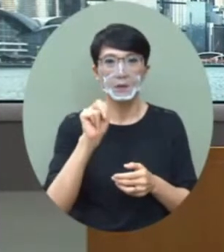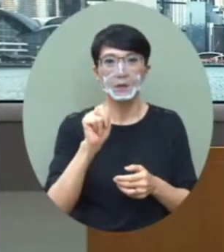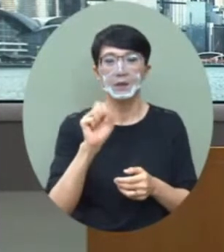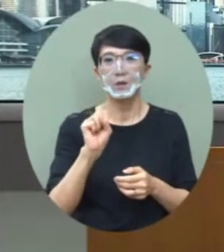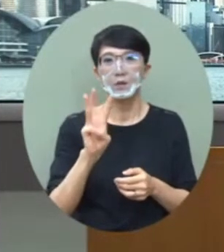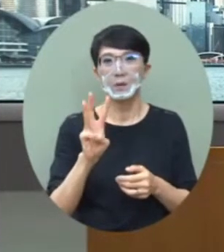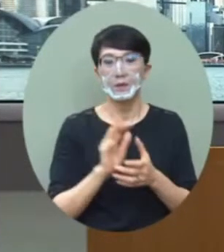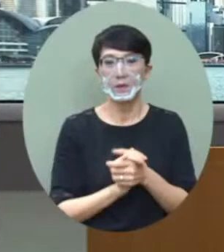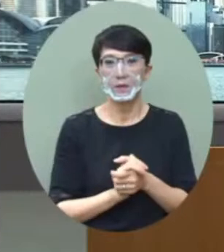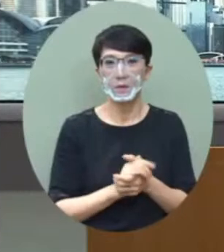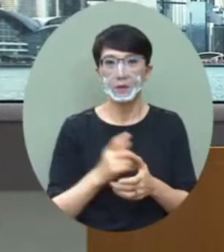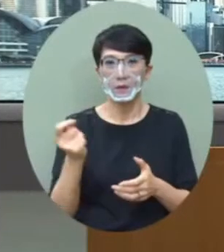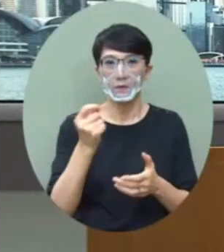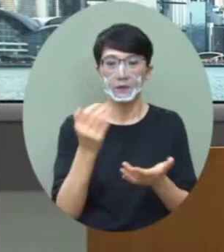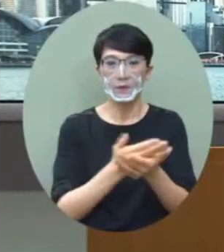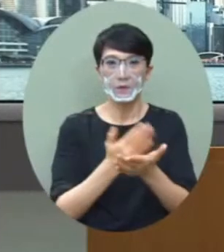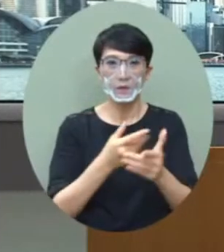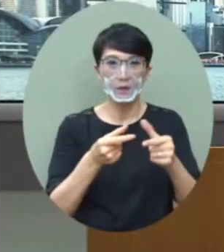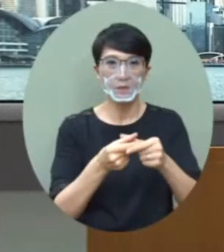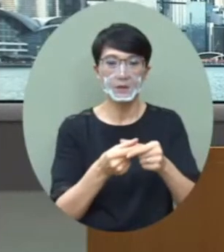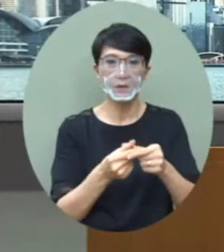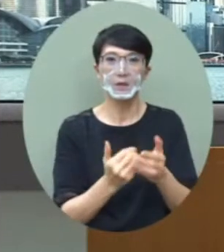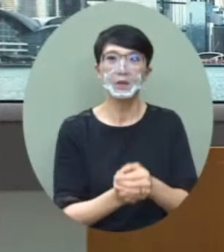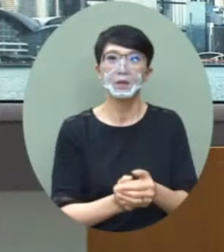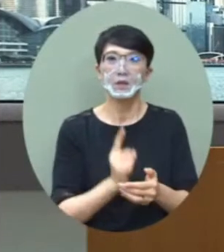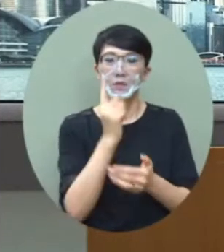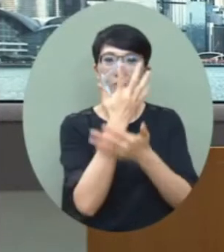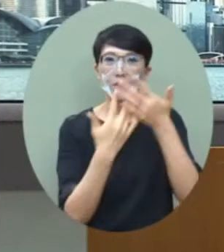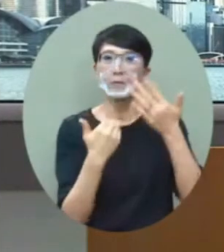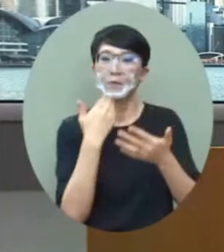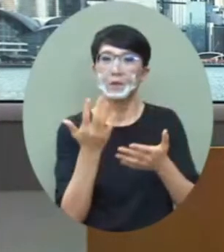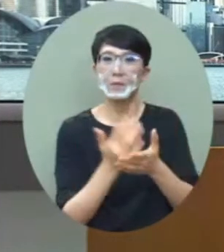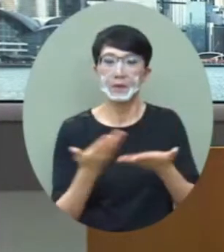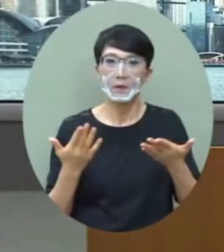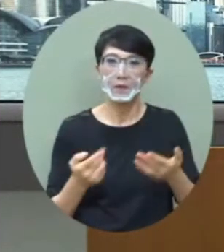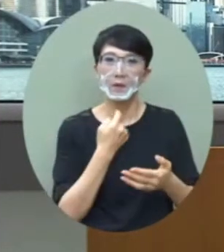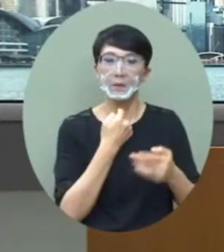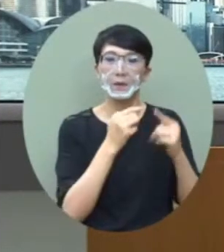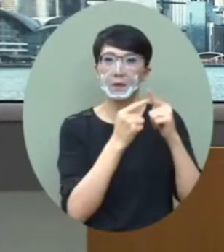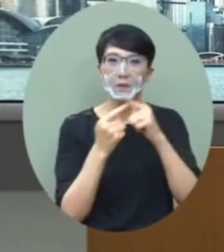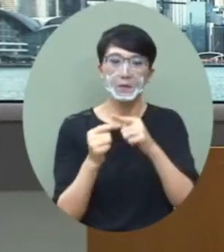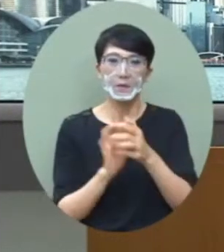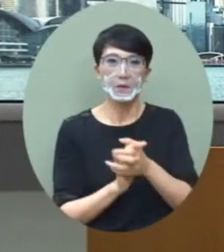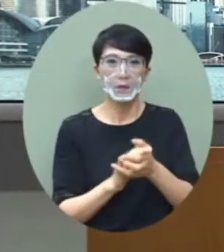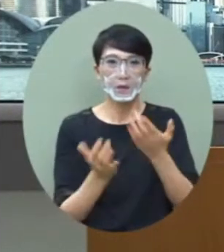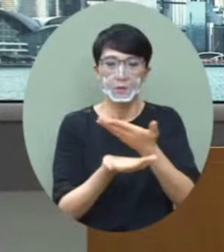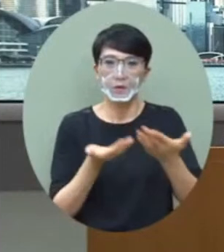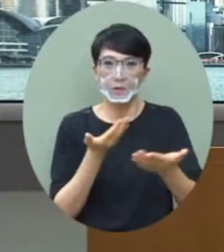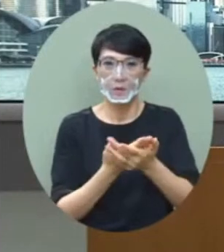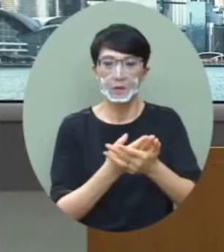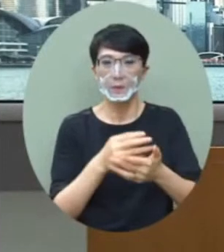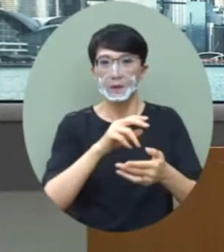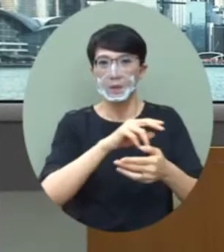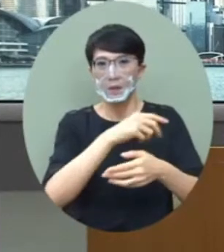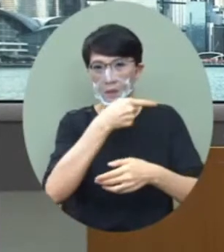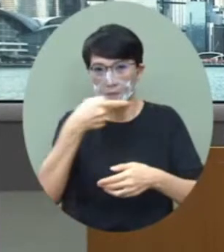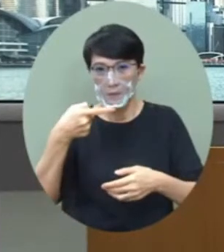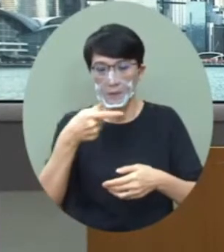back, I'm from Now TV. I have a question about the declaration system for